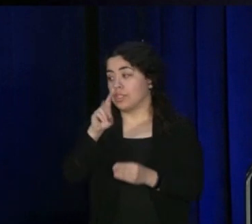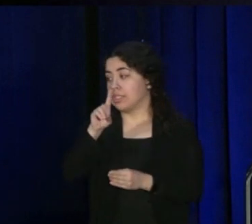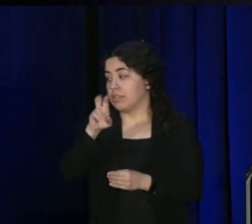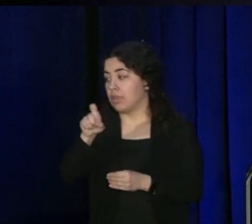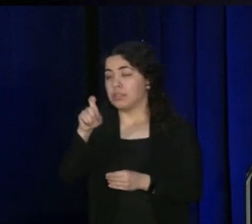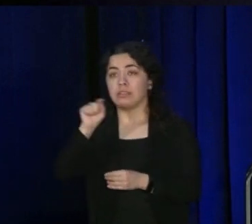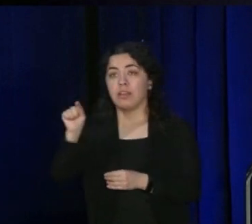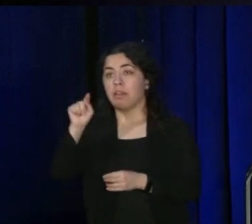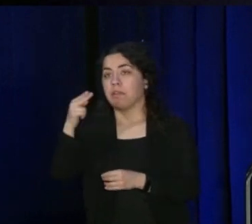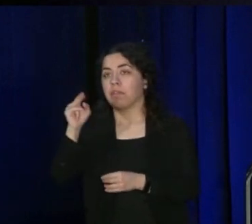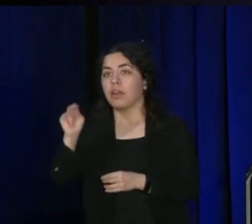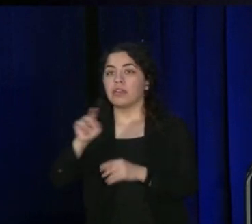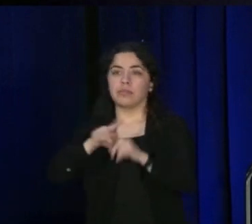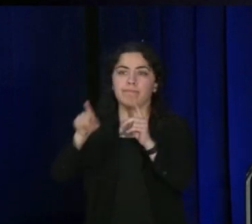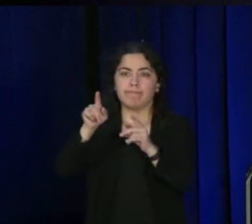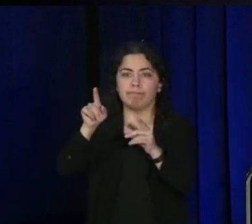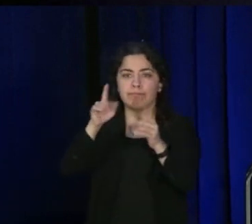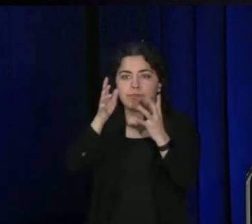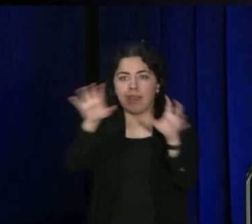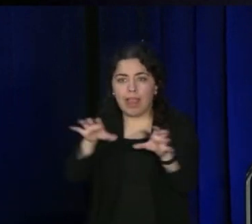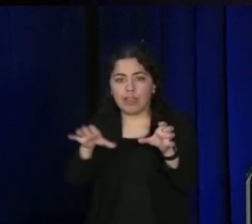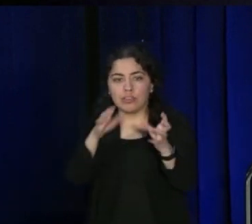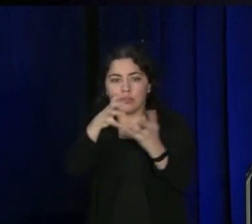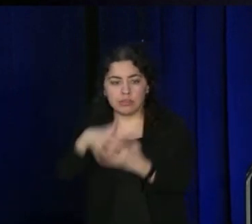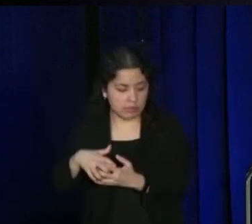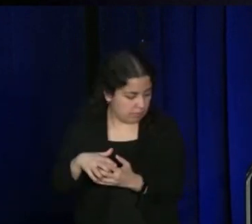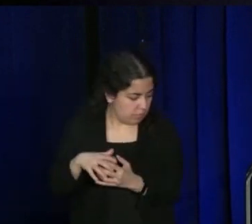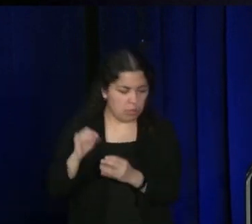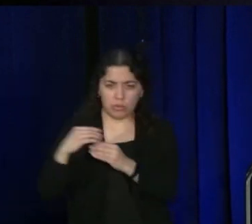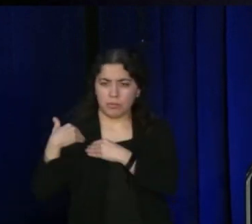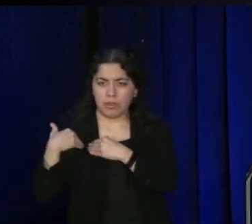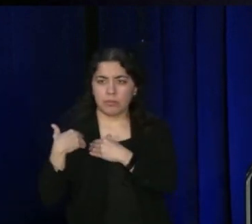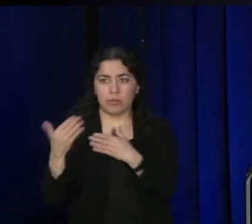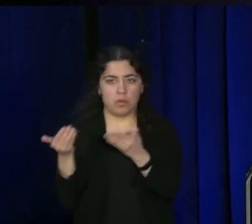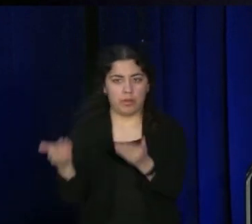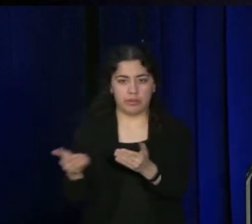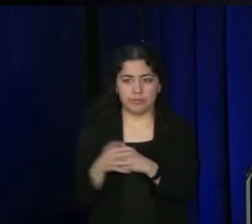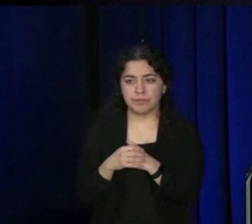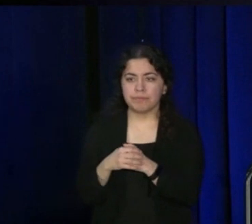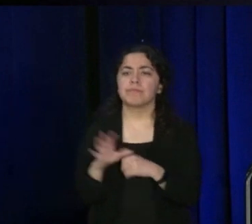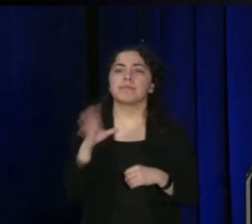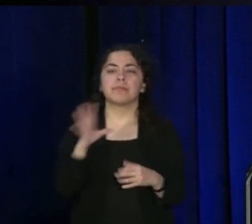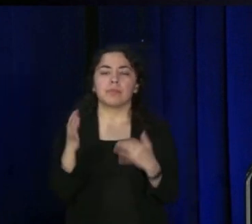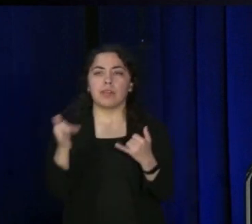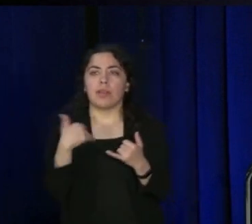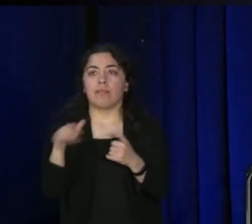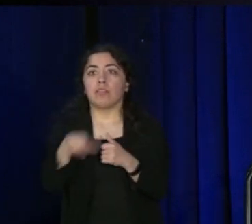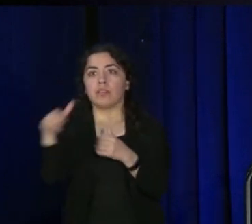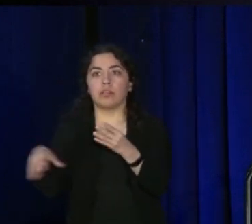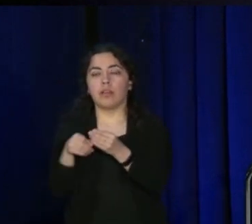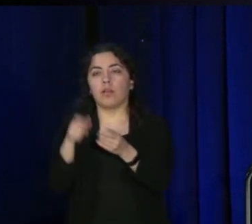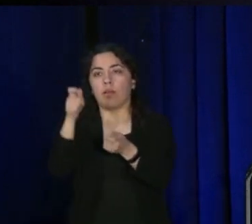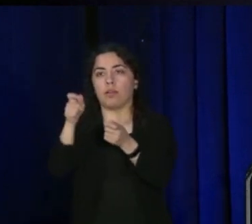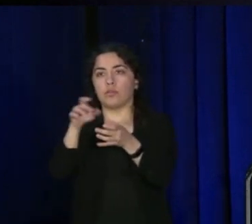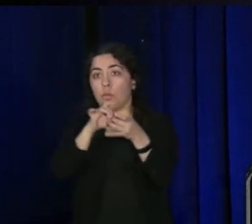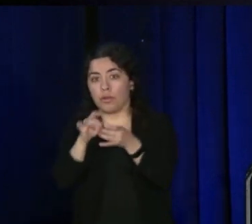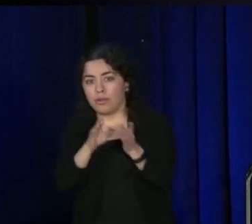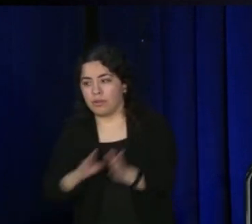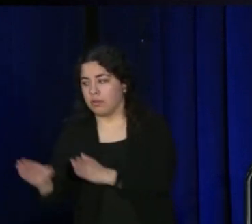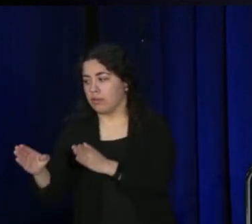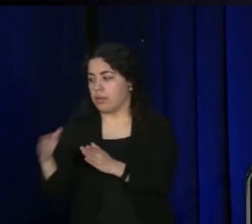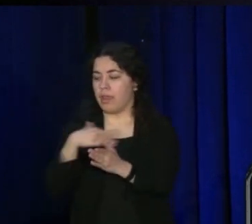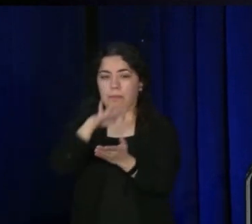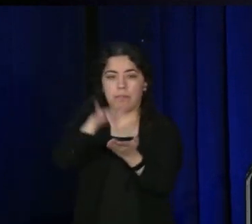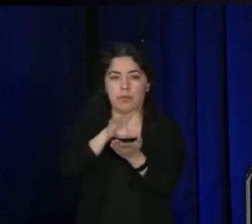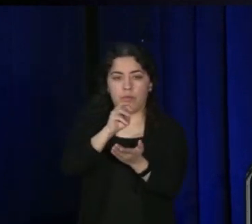some stuff on the fly. That'll make it a little more responsive. We'll go there. Okay, well, now we need something to do the coordination. We have middleware. So the middleware will, by the